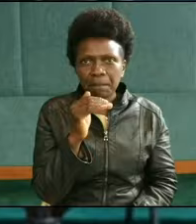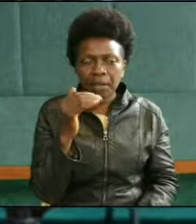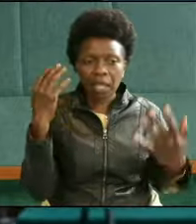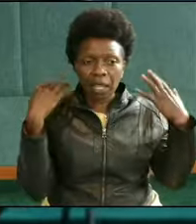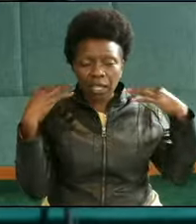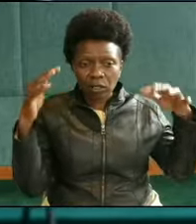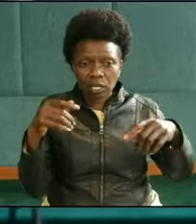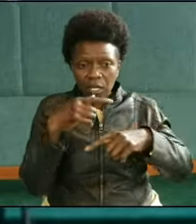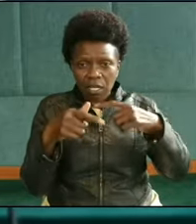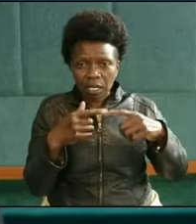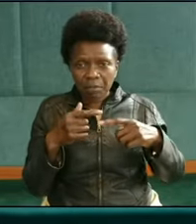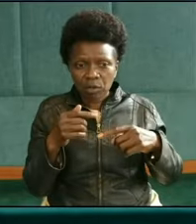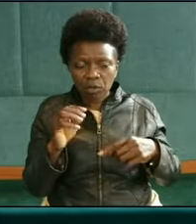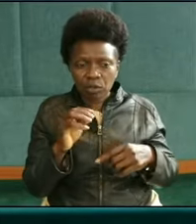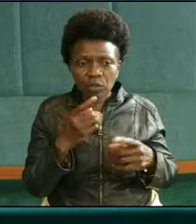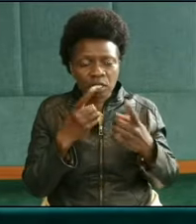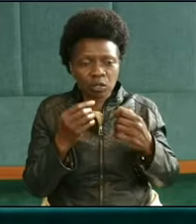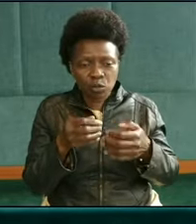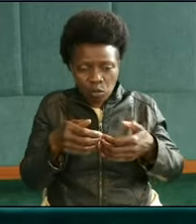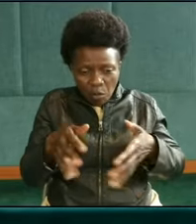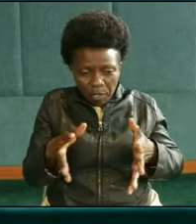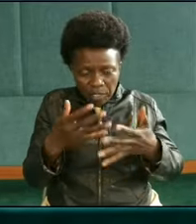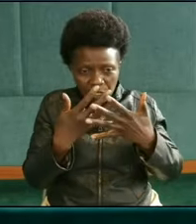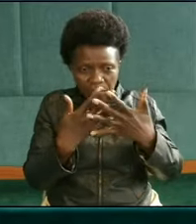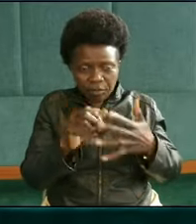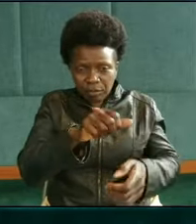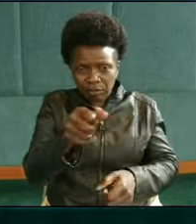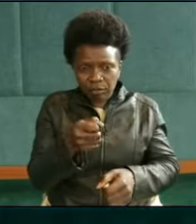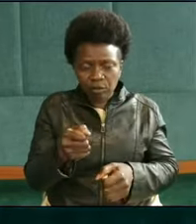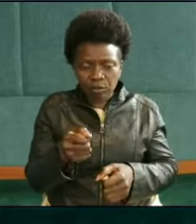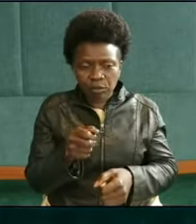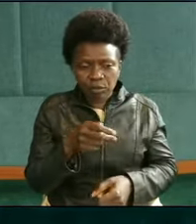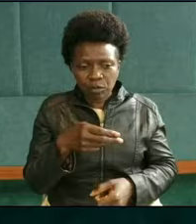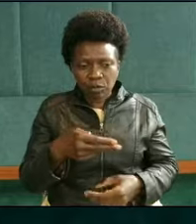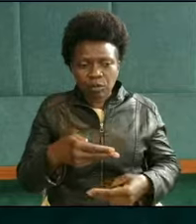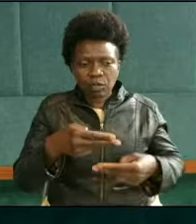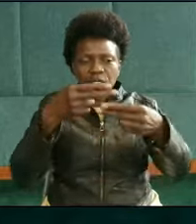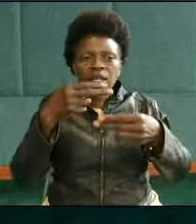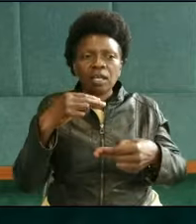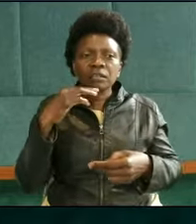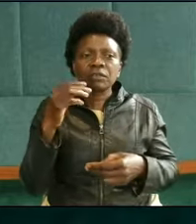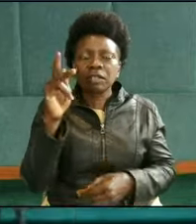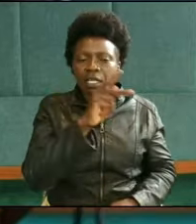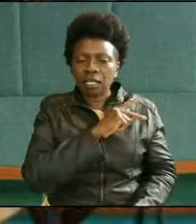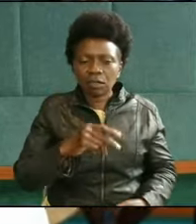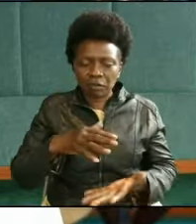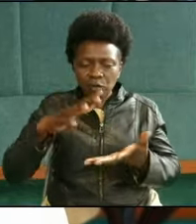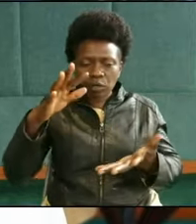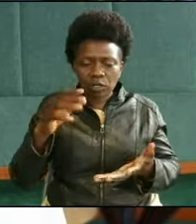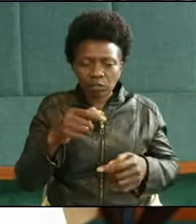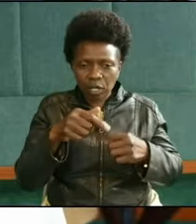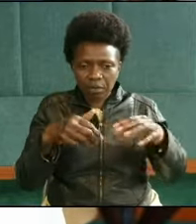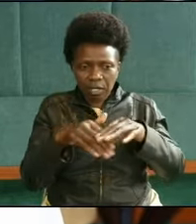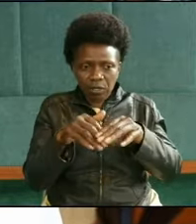Angels who are coming, you are saying, "We open up the doors. We raise up our heads for the King of glory to come in. Who is